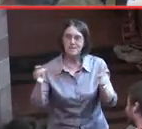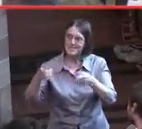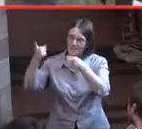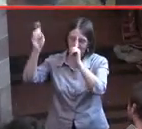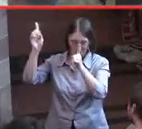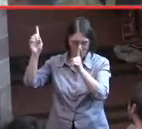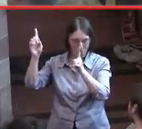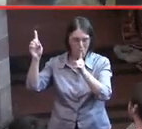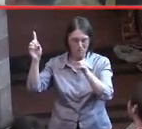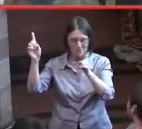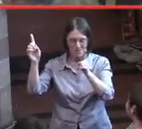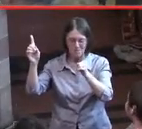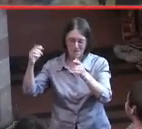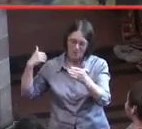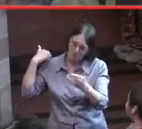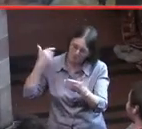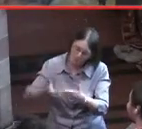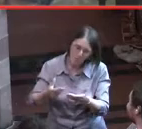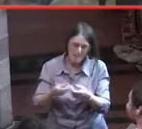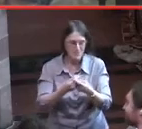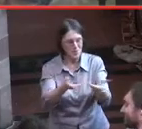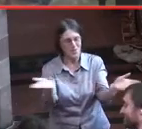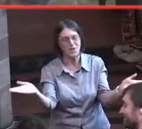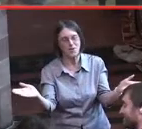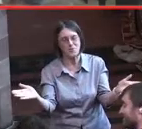Lord be always with you.